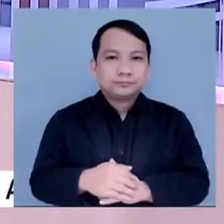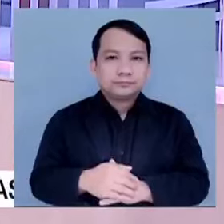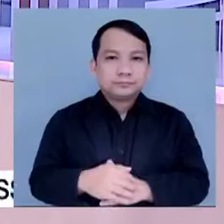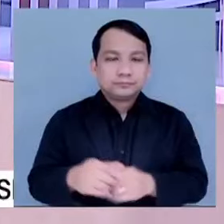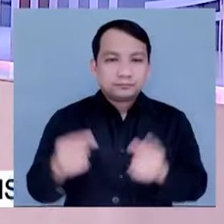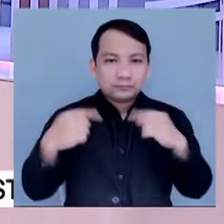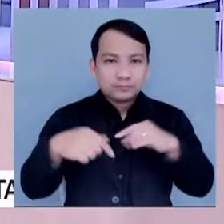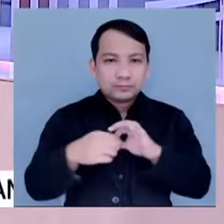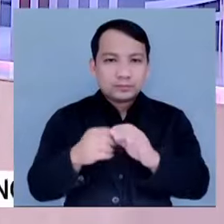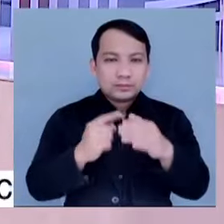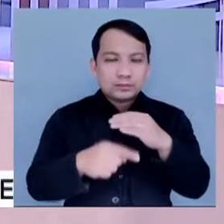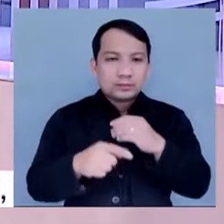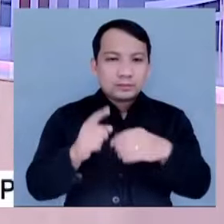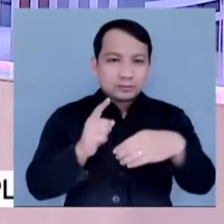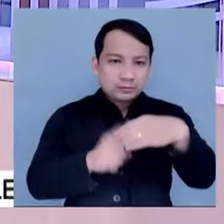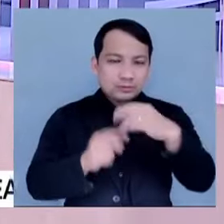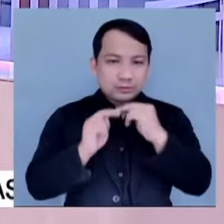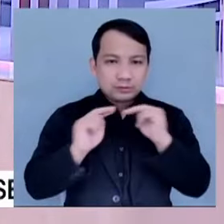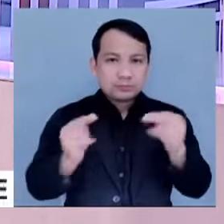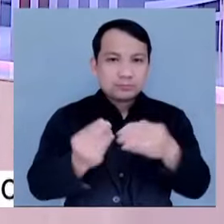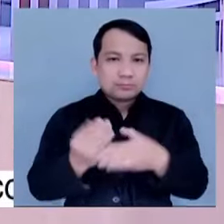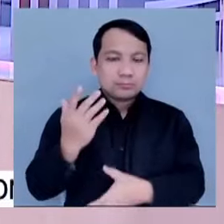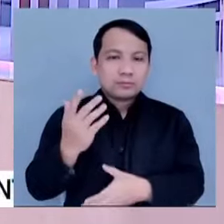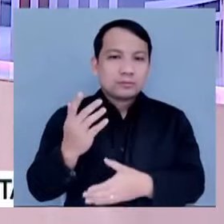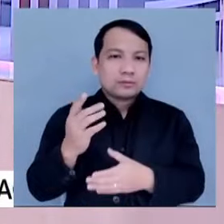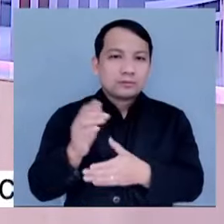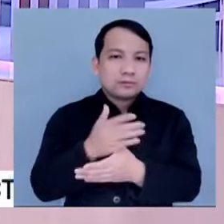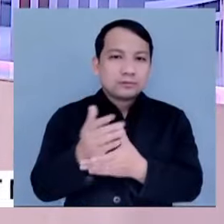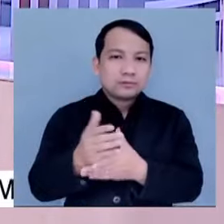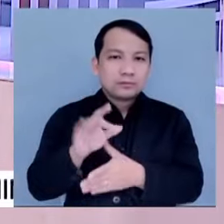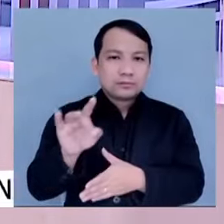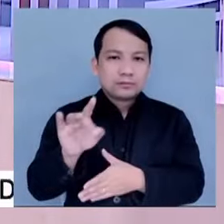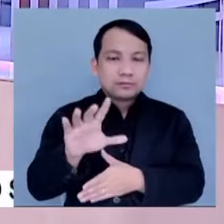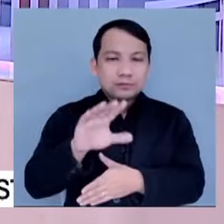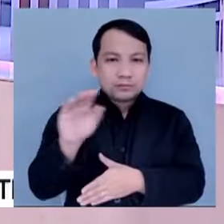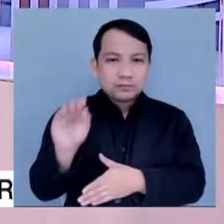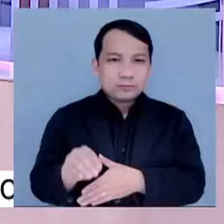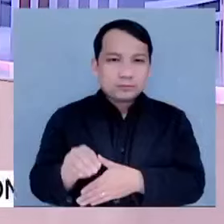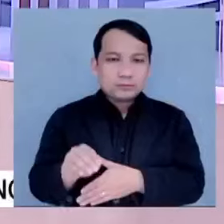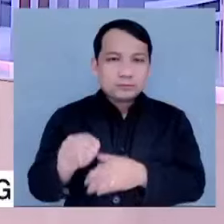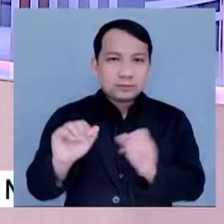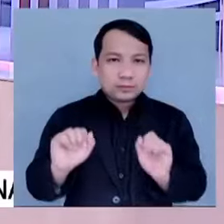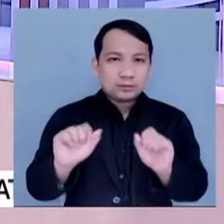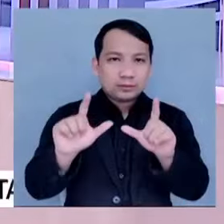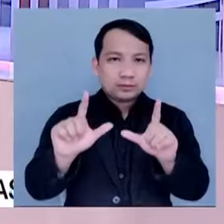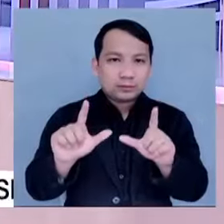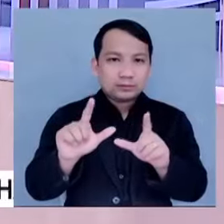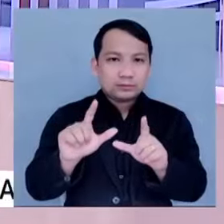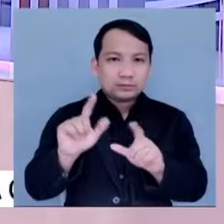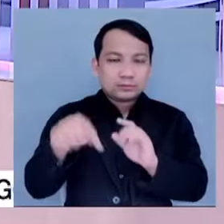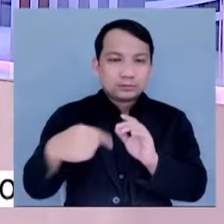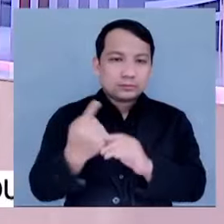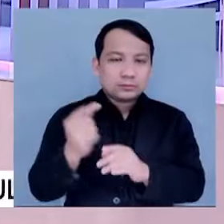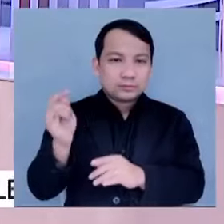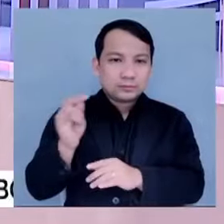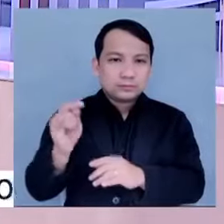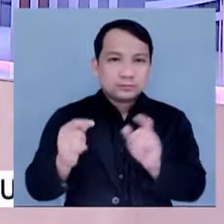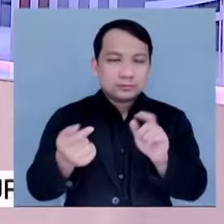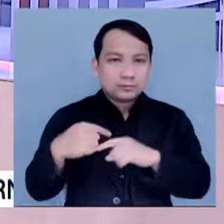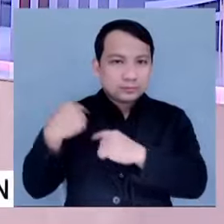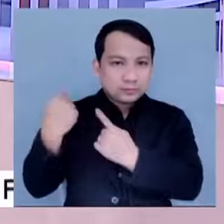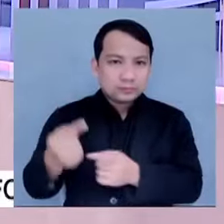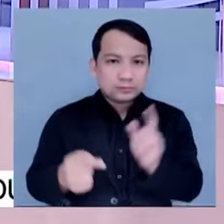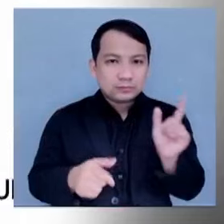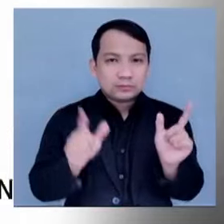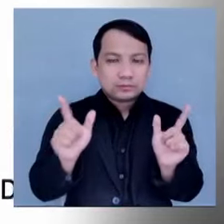We'll meet a giant ABS-CBN records an average growth of 85% in live stream watch hours on YouTube since 2020.